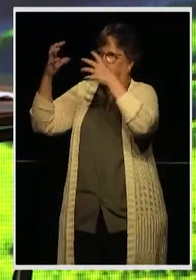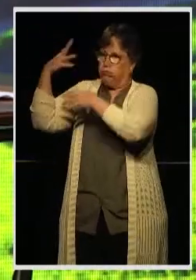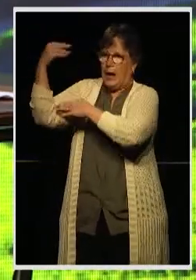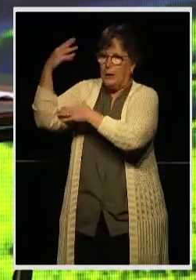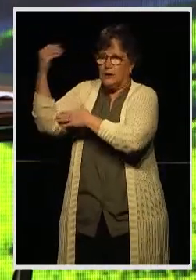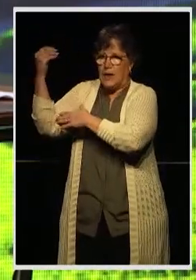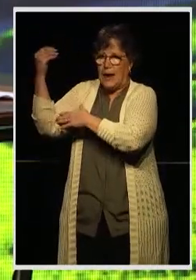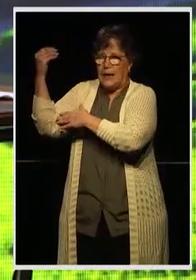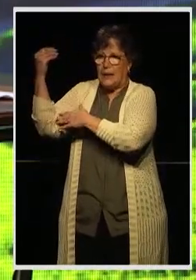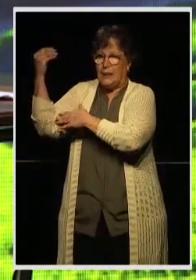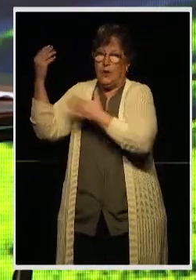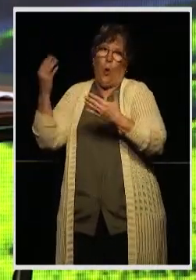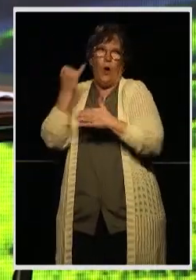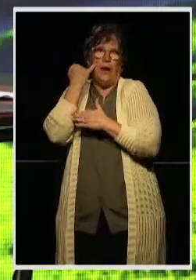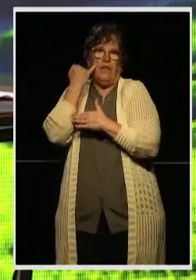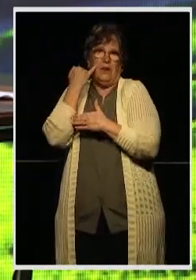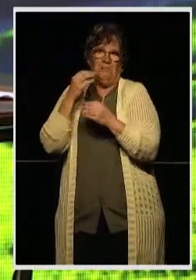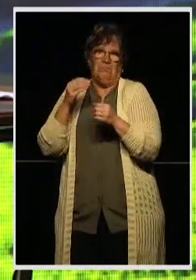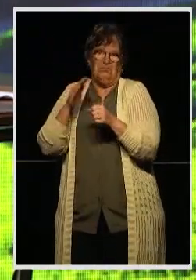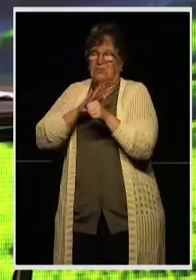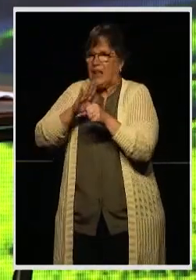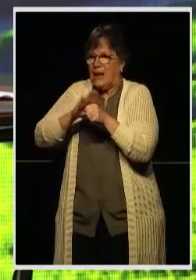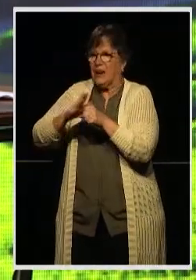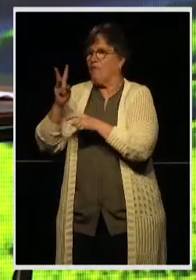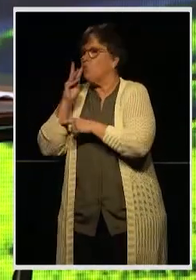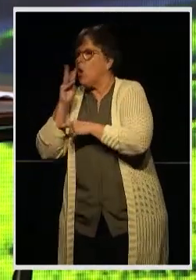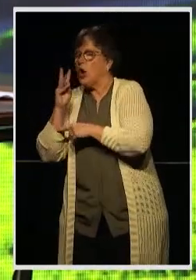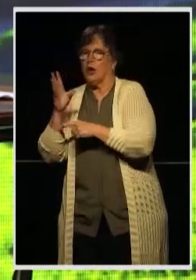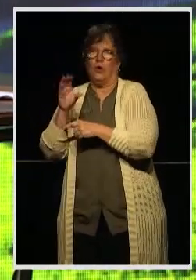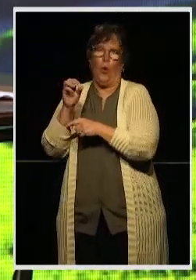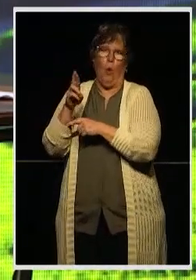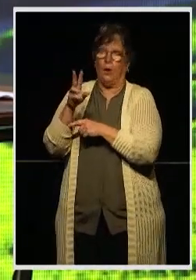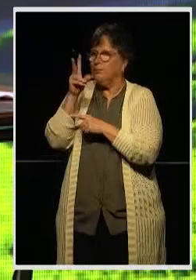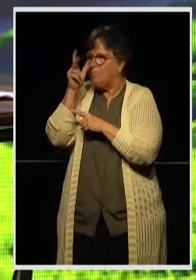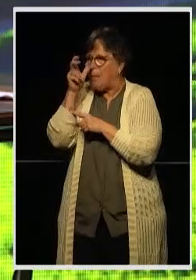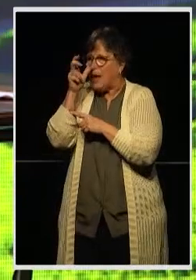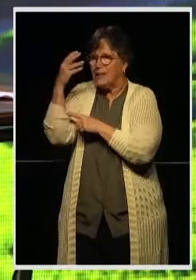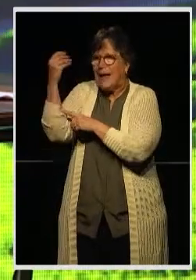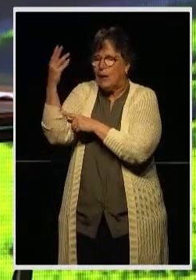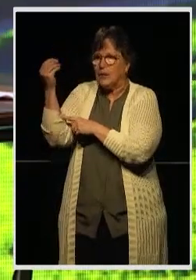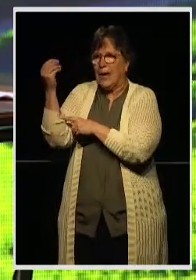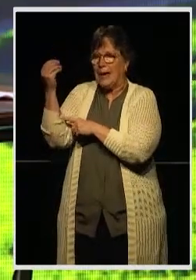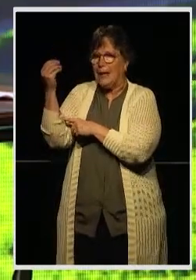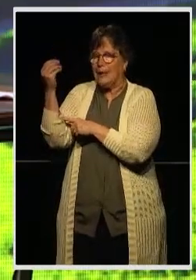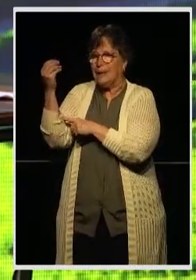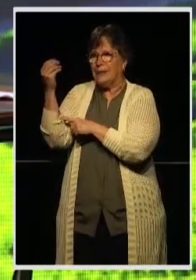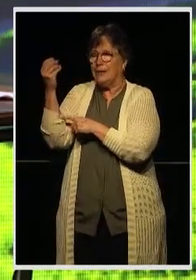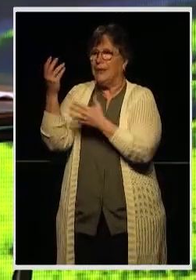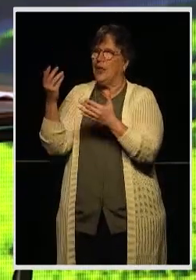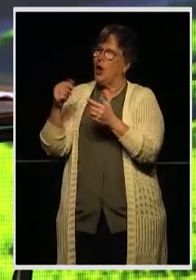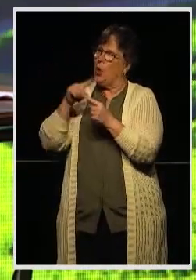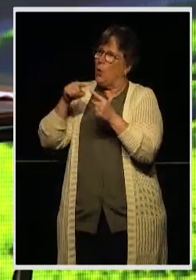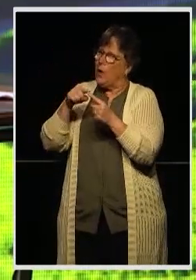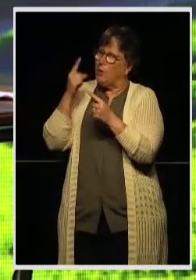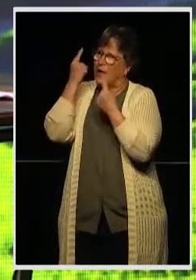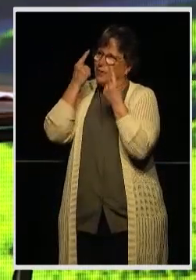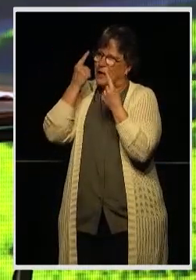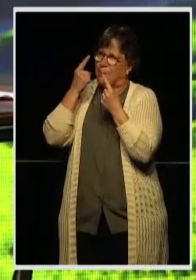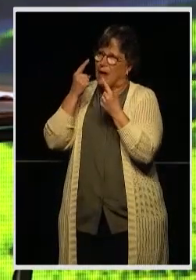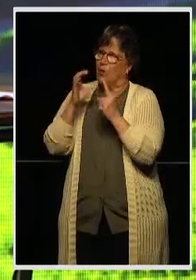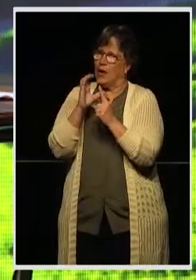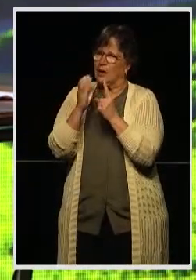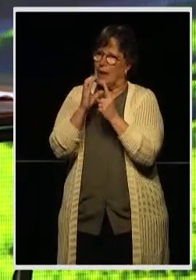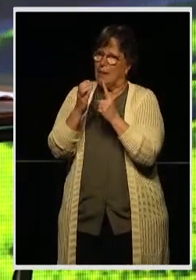is not enough water outside, or while there are pests outside. You know, like when we think about climate impact of ag, we think about the climate